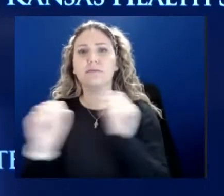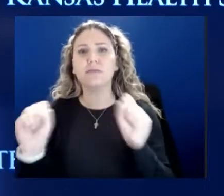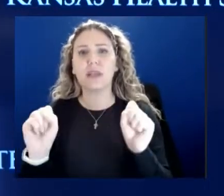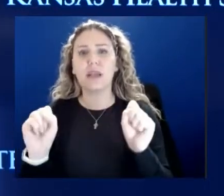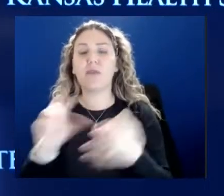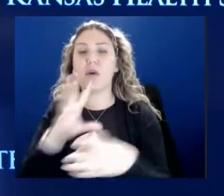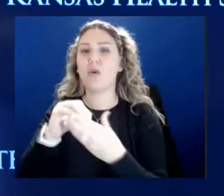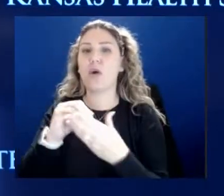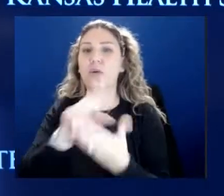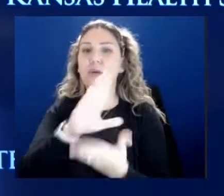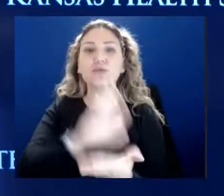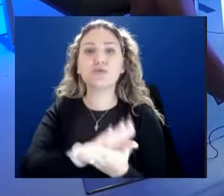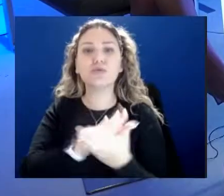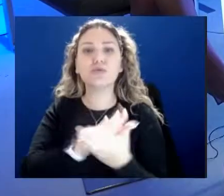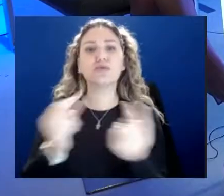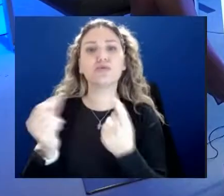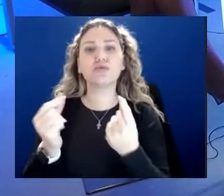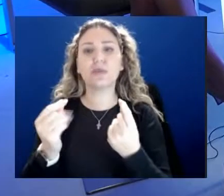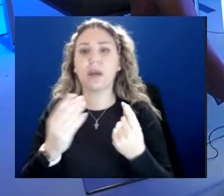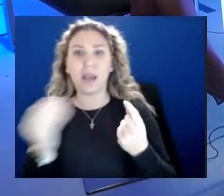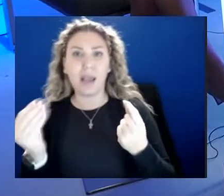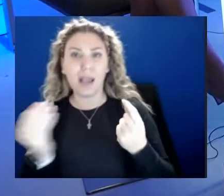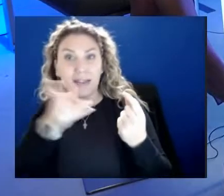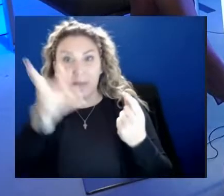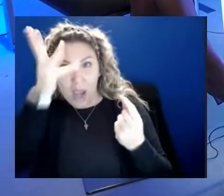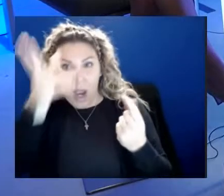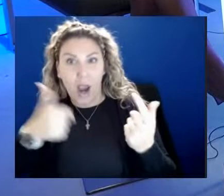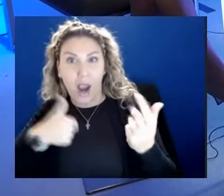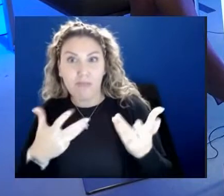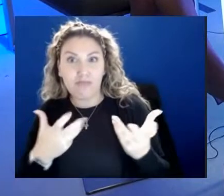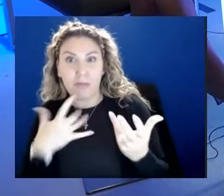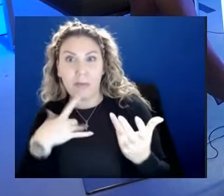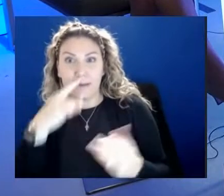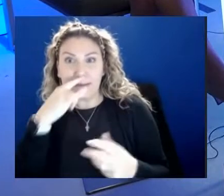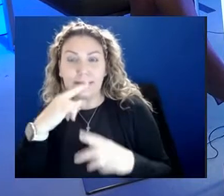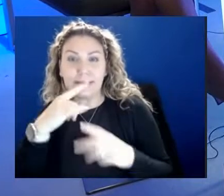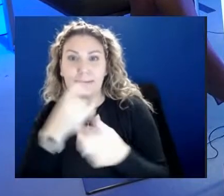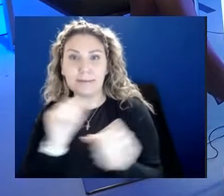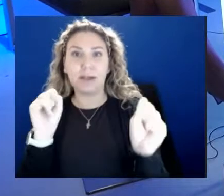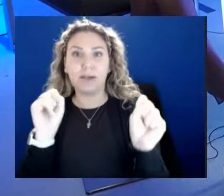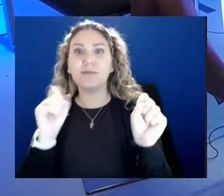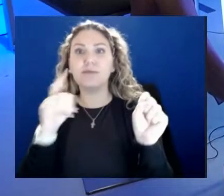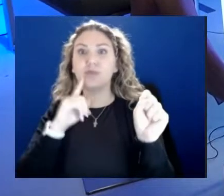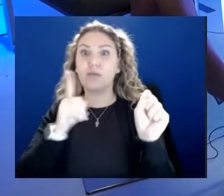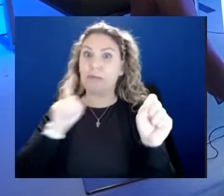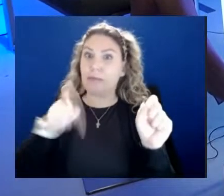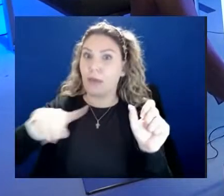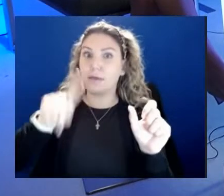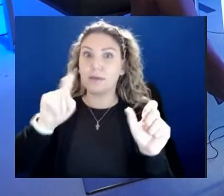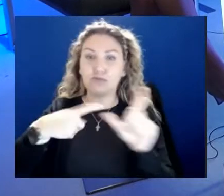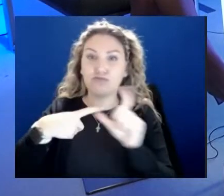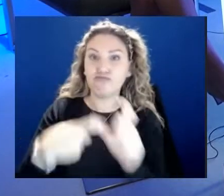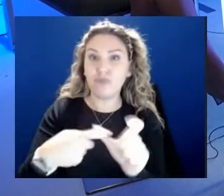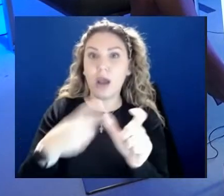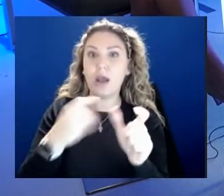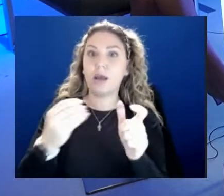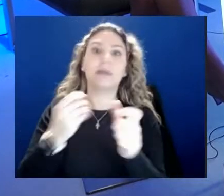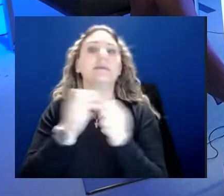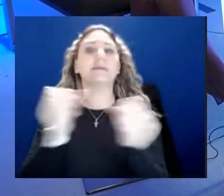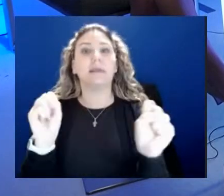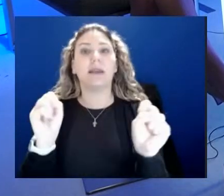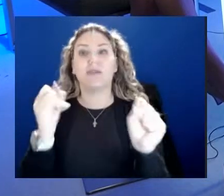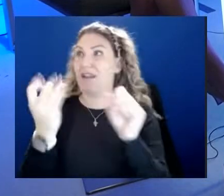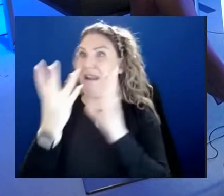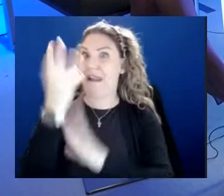then, as a parent, I want my kids to be safe. So I want them to run and be safe. And if you can get out of the building, get out of the building and